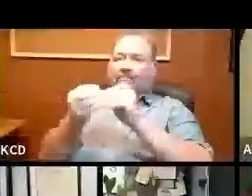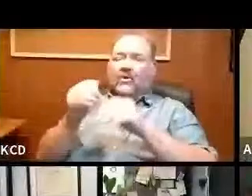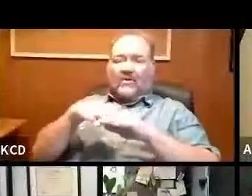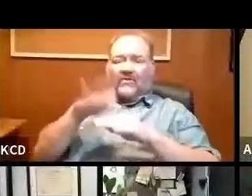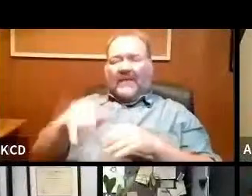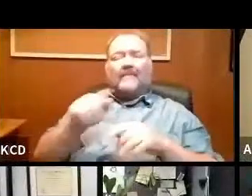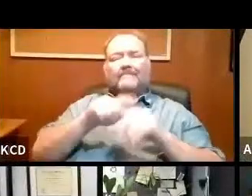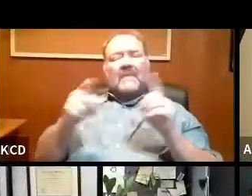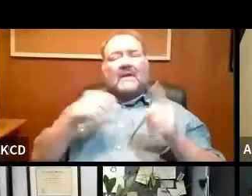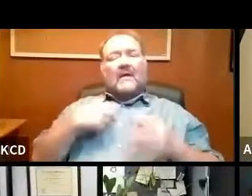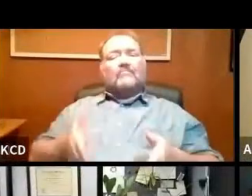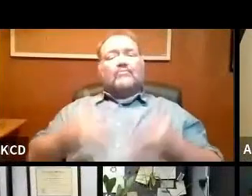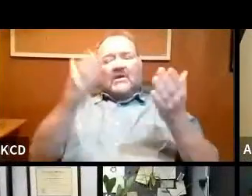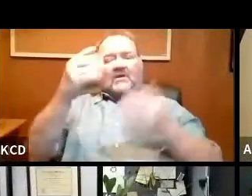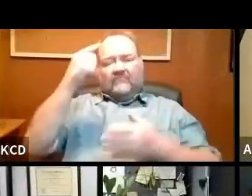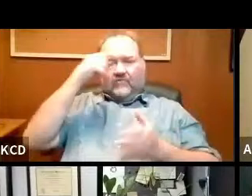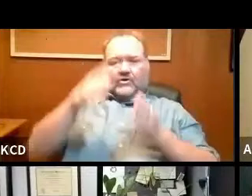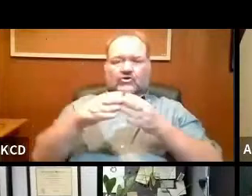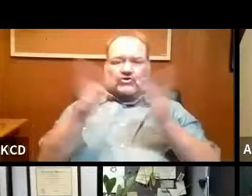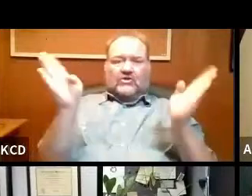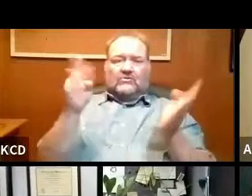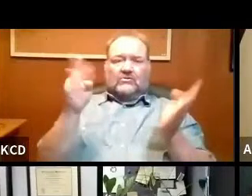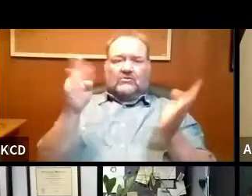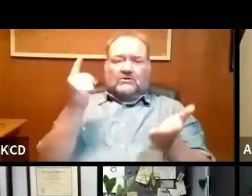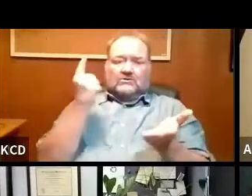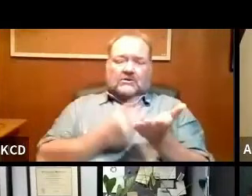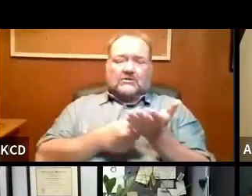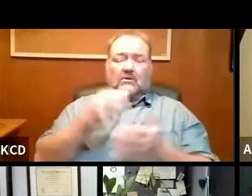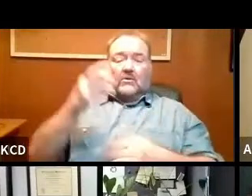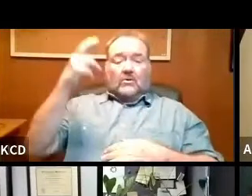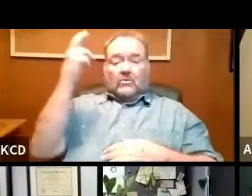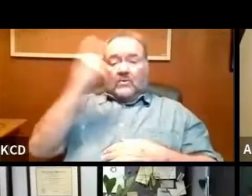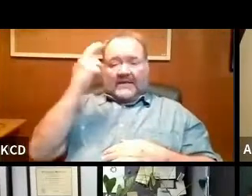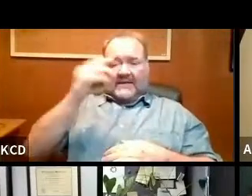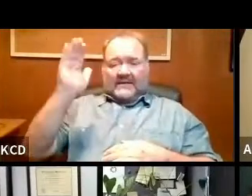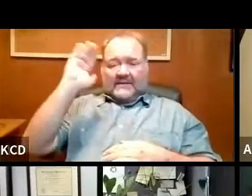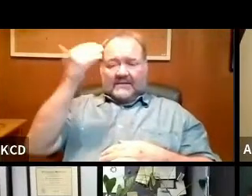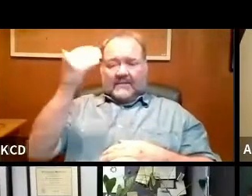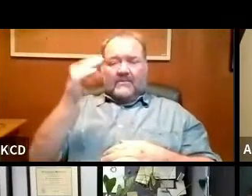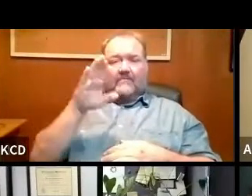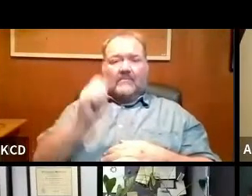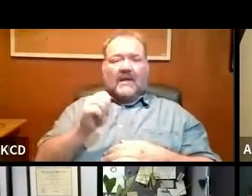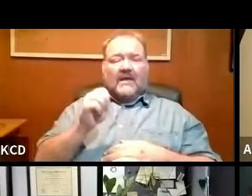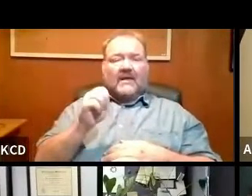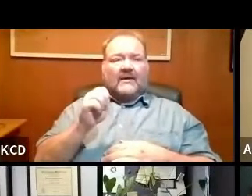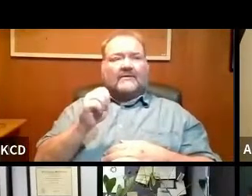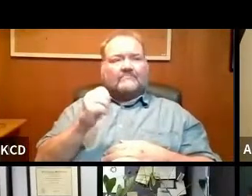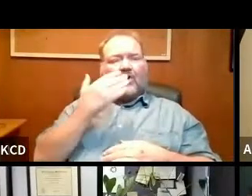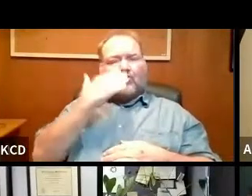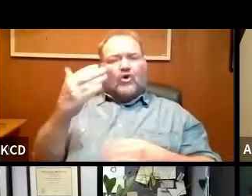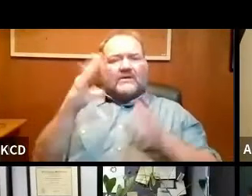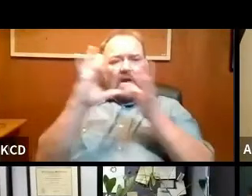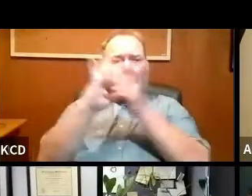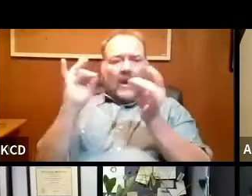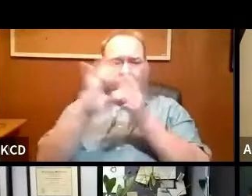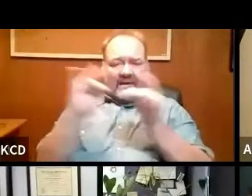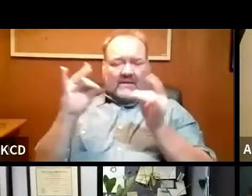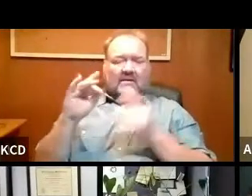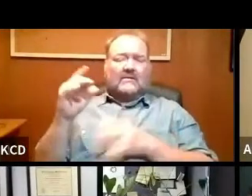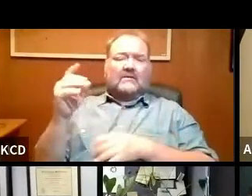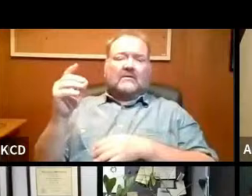that up for just some general discussion because it seemed to me to be a very thoughtful comment, and it